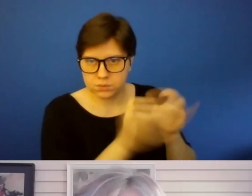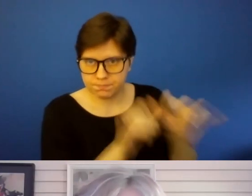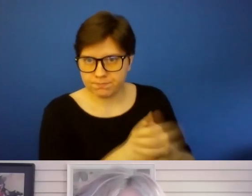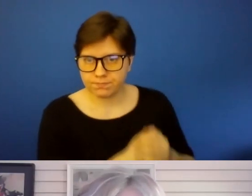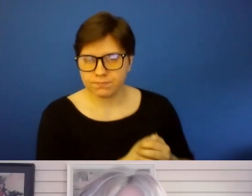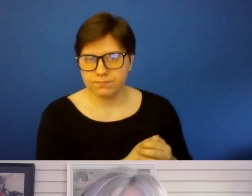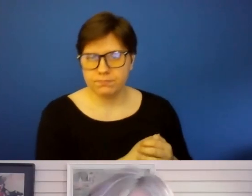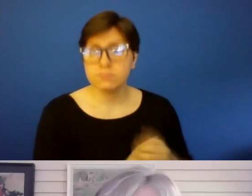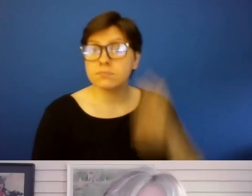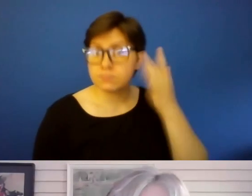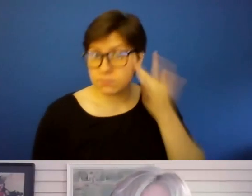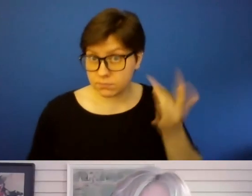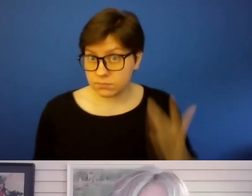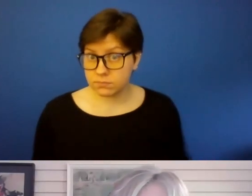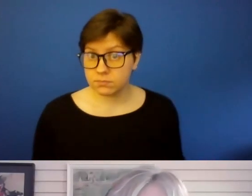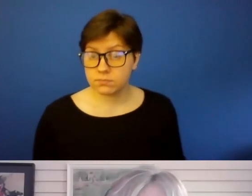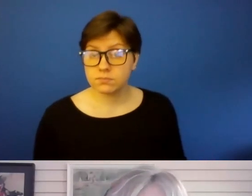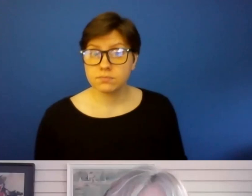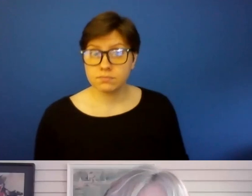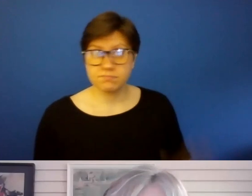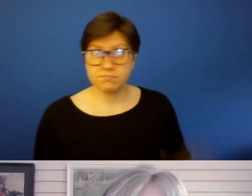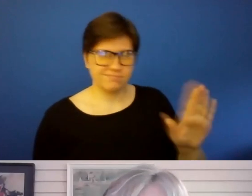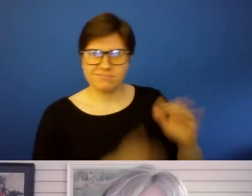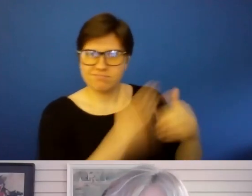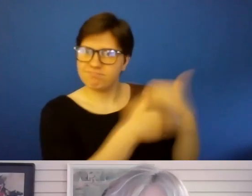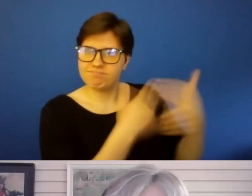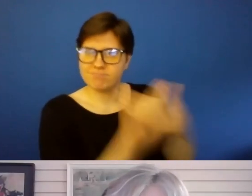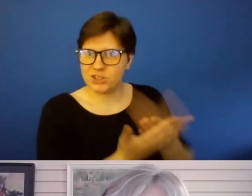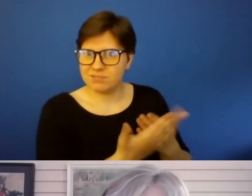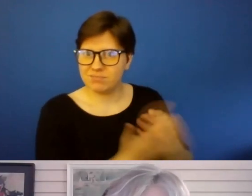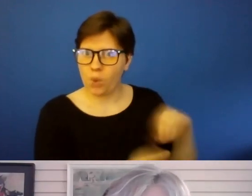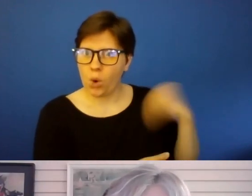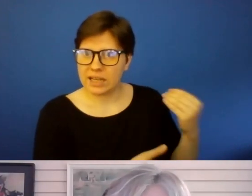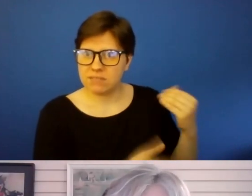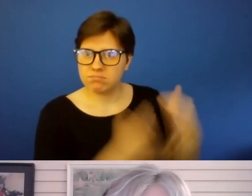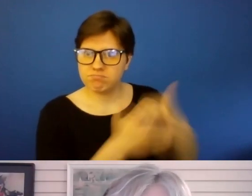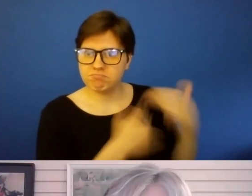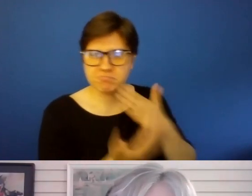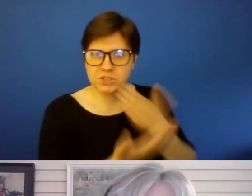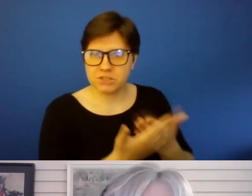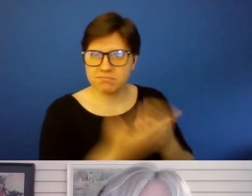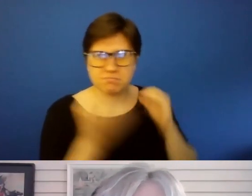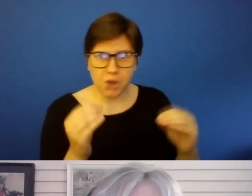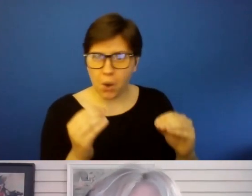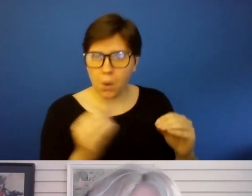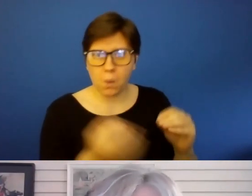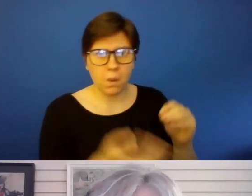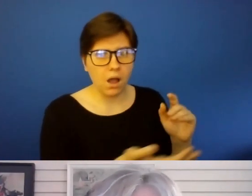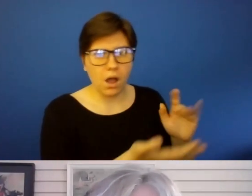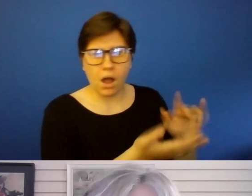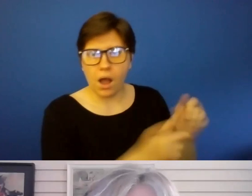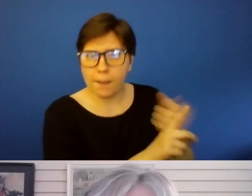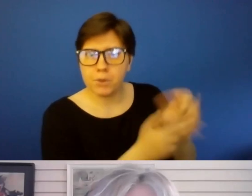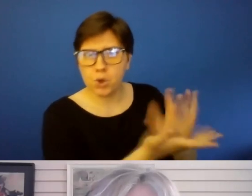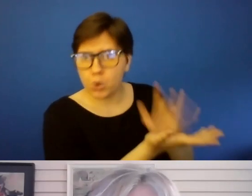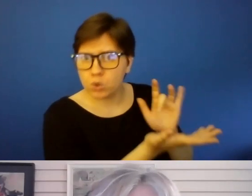because the track record was good, right? That's why they followed it. No abuse, no